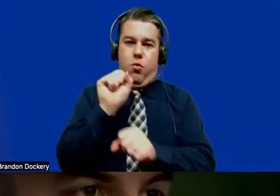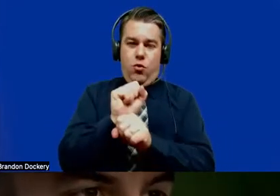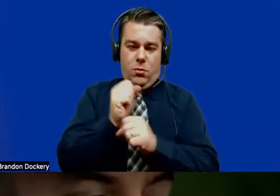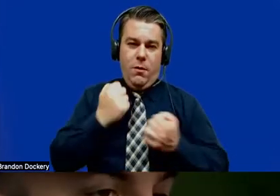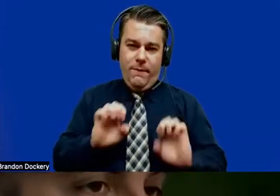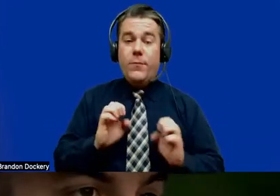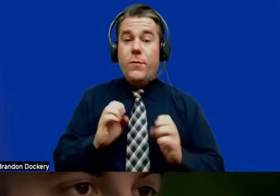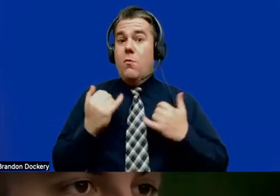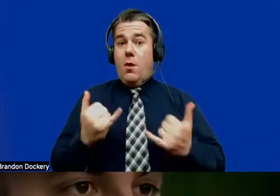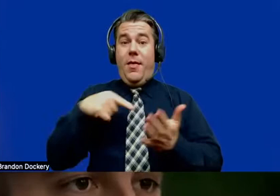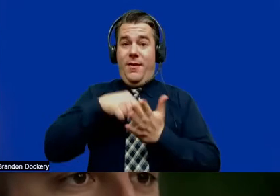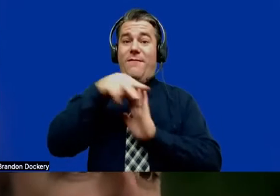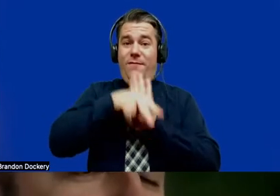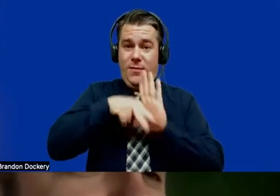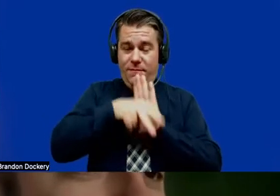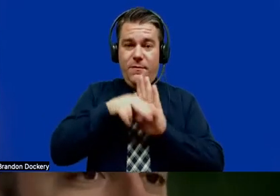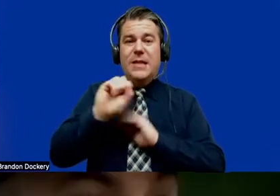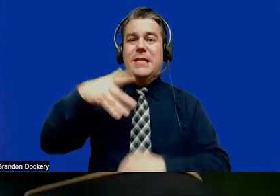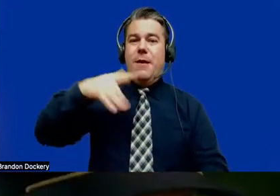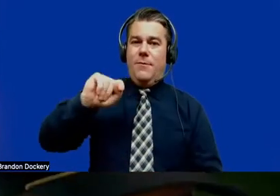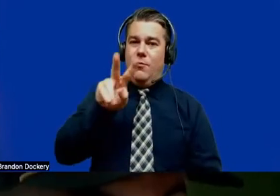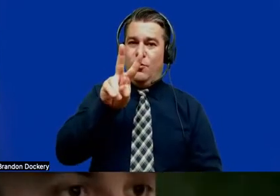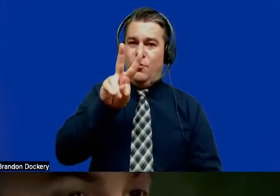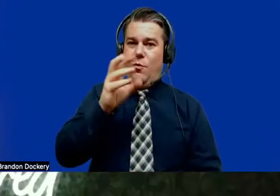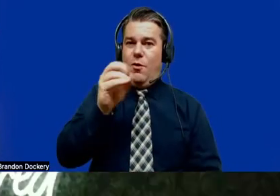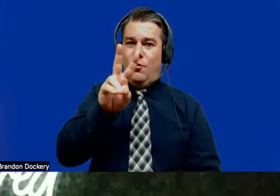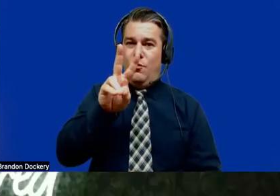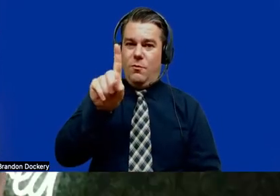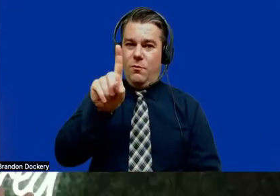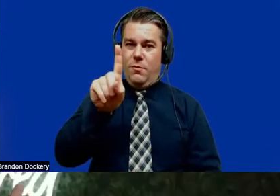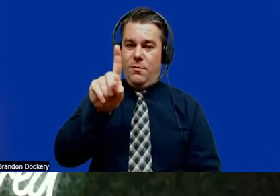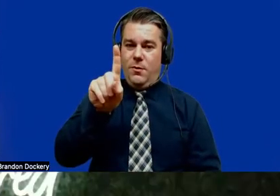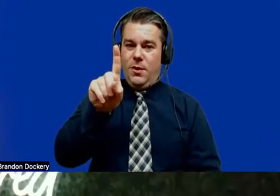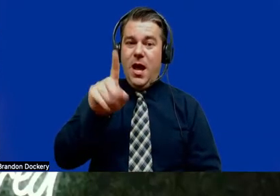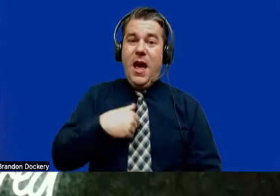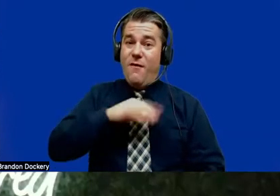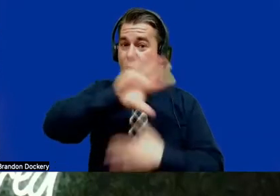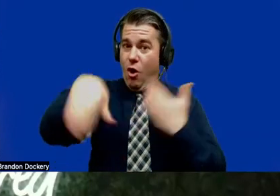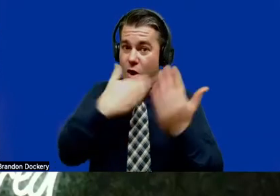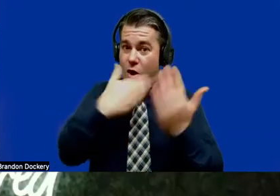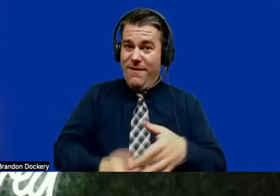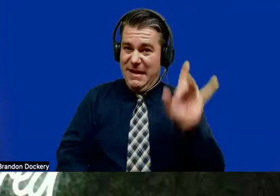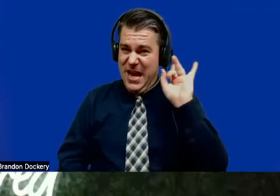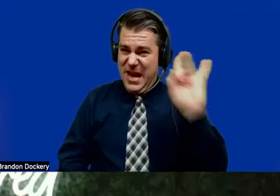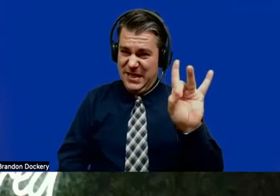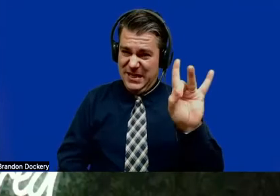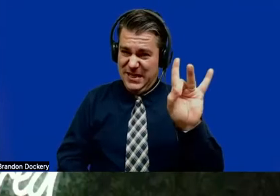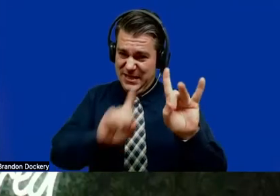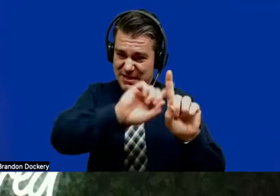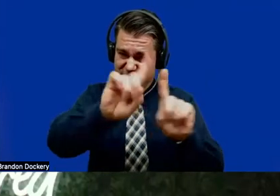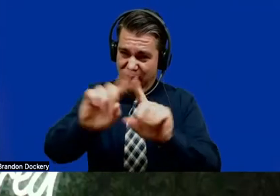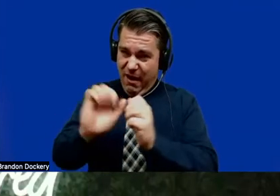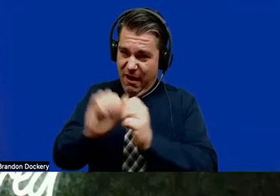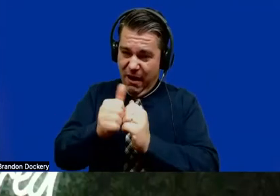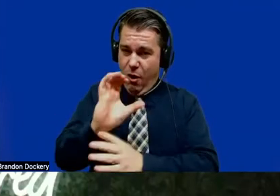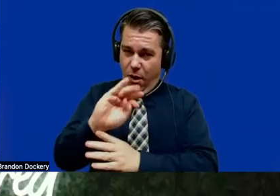this video has been made in September of 2021. There are 8, count them, 8 ways for you to be compensated with the